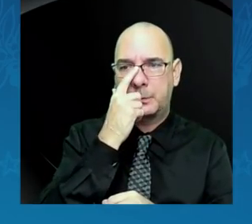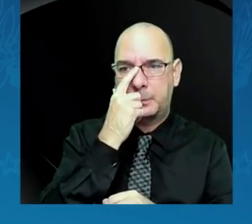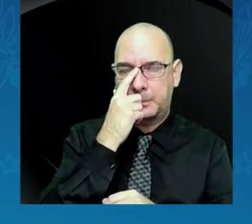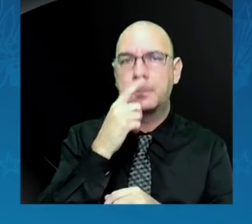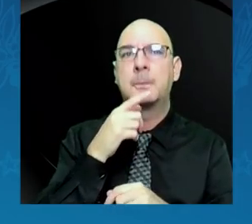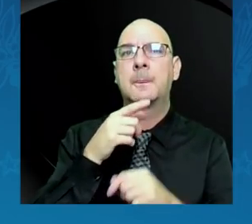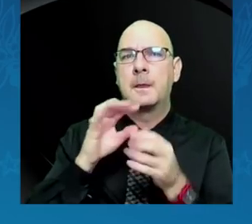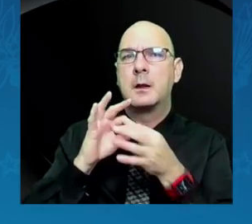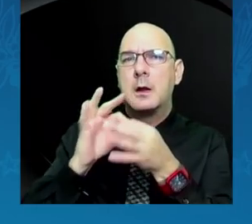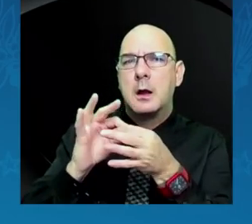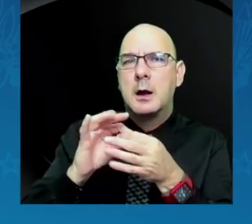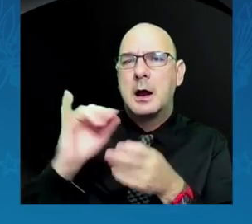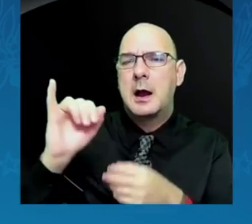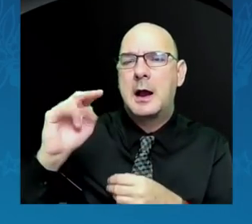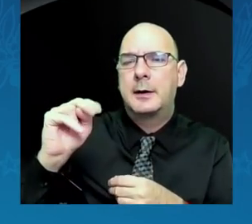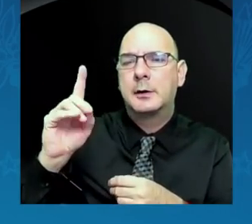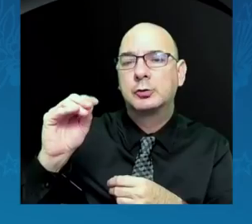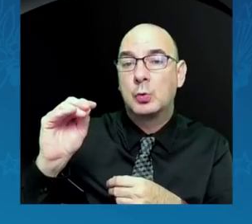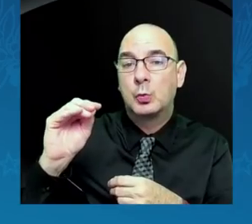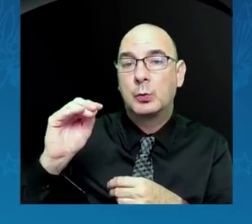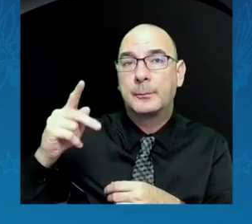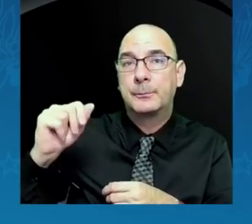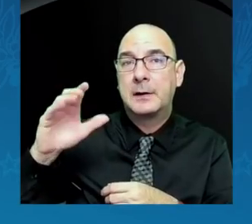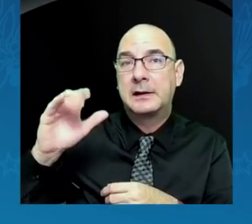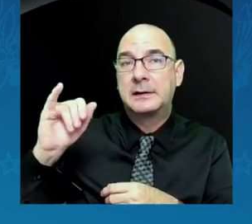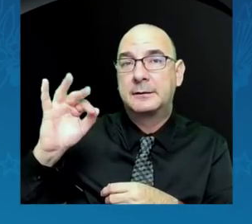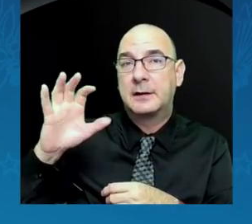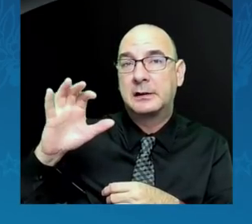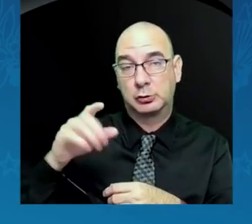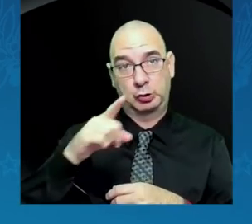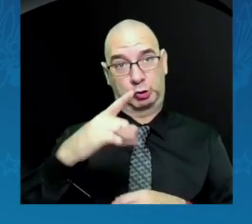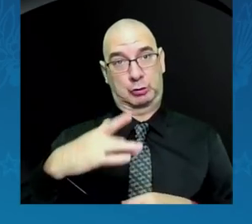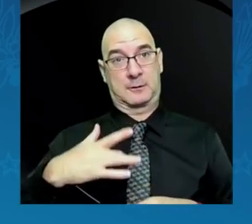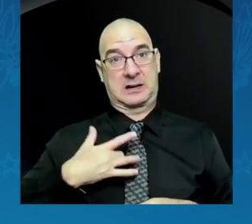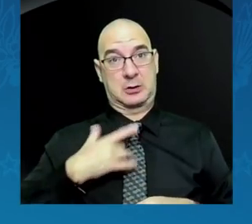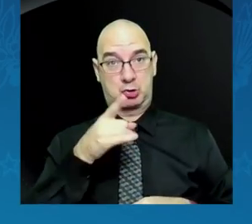believe you have done the job to try to repair the relation between